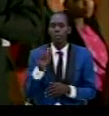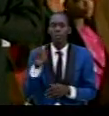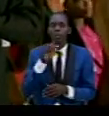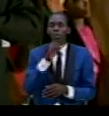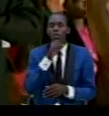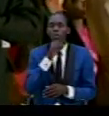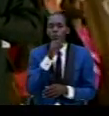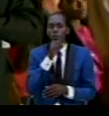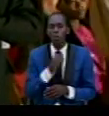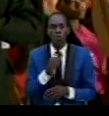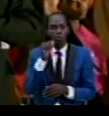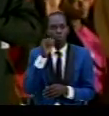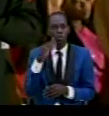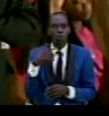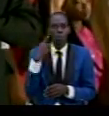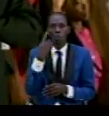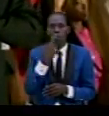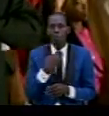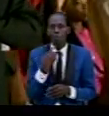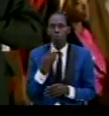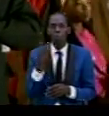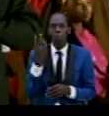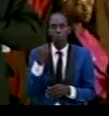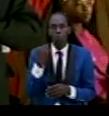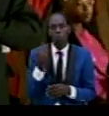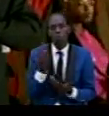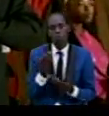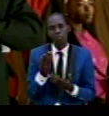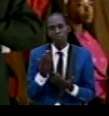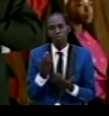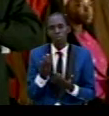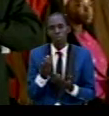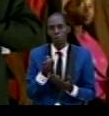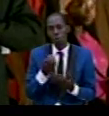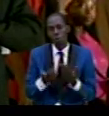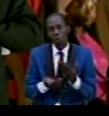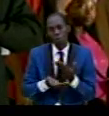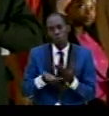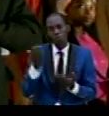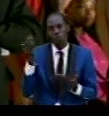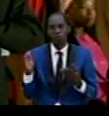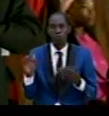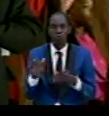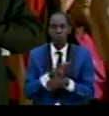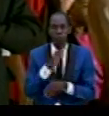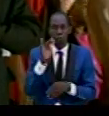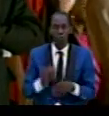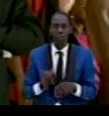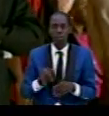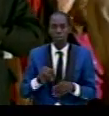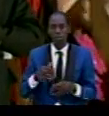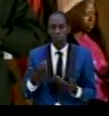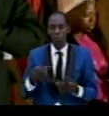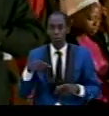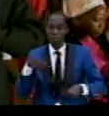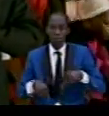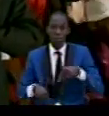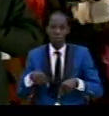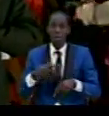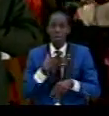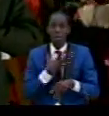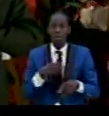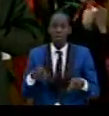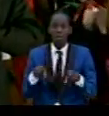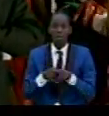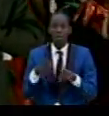who was partially paralyzed and couldn't walk without an aid. But as the prayer of the man of God was going